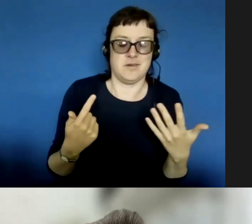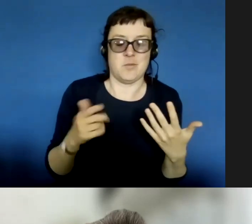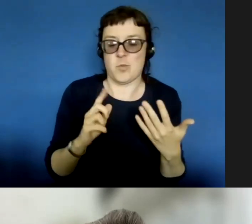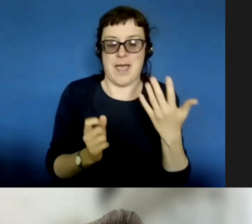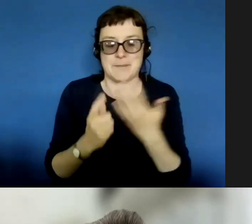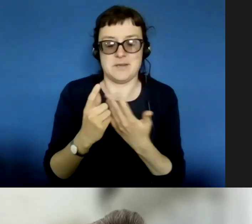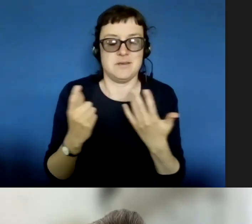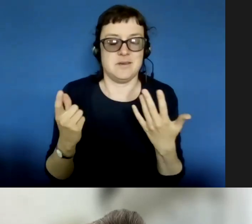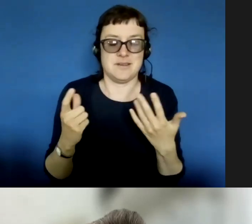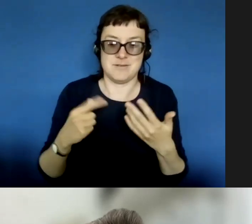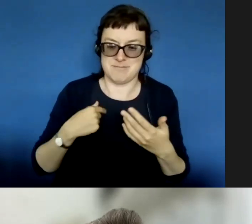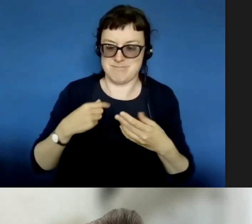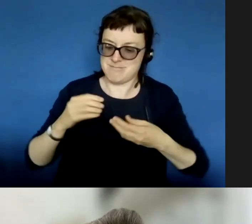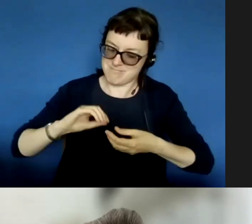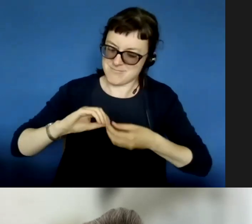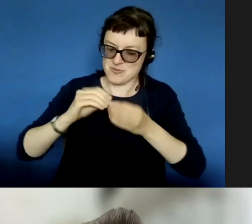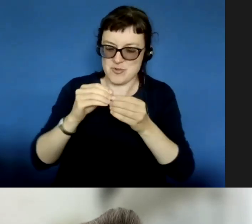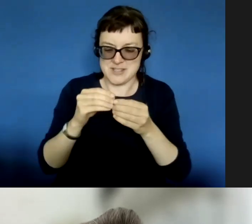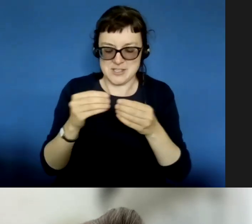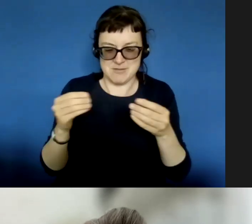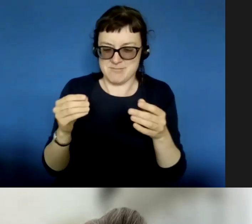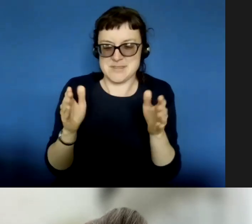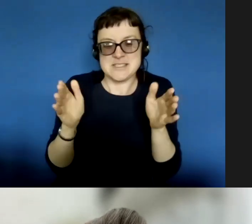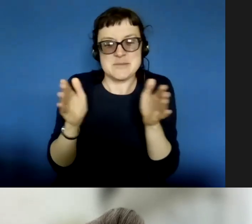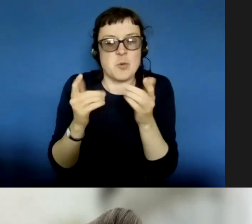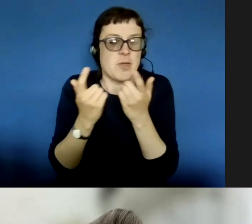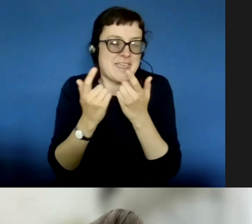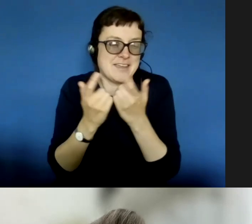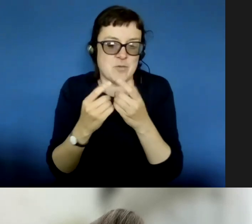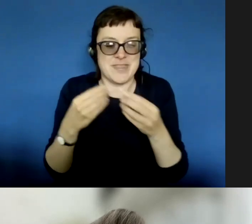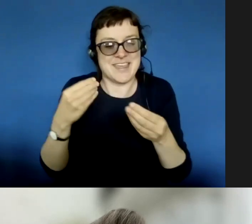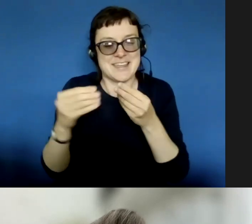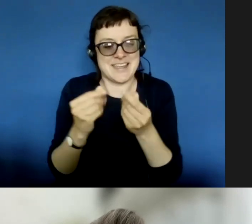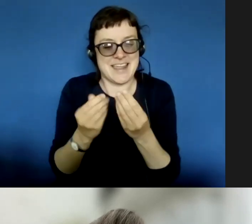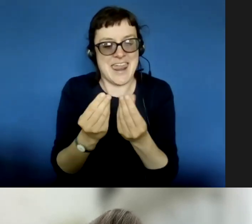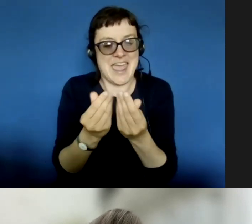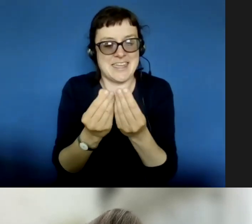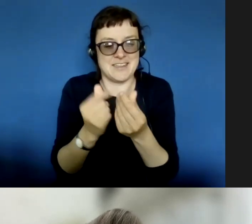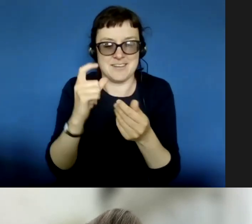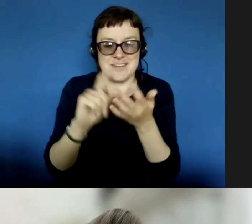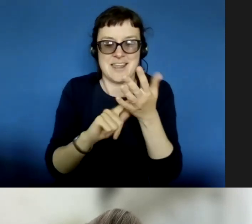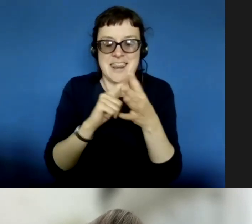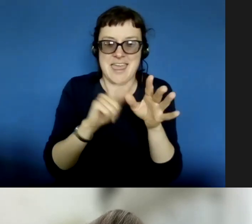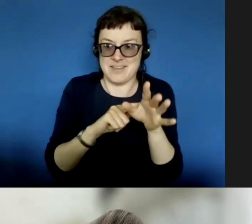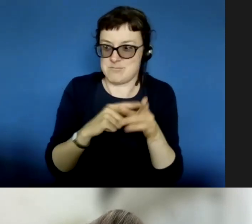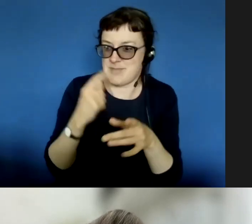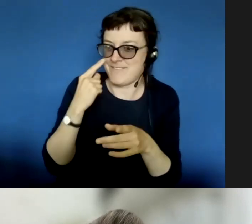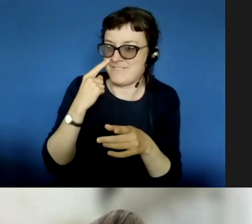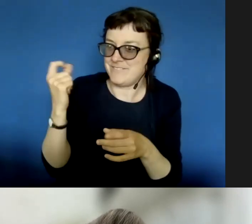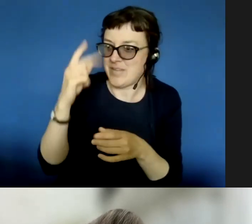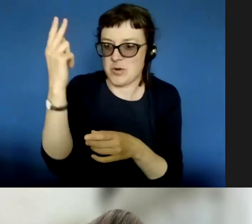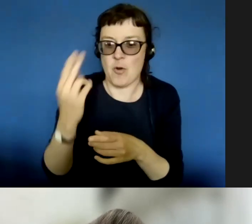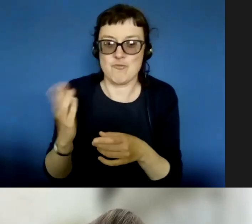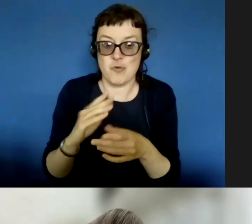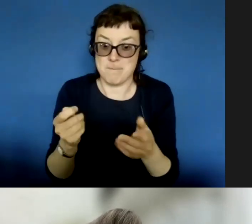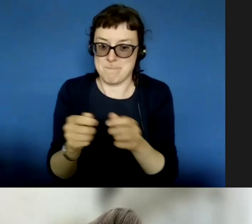making a much sort of smaller response with some clay pieces to some found art that was found in some of the magazines that